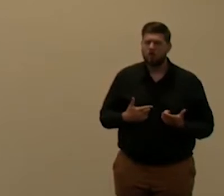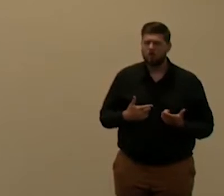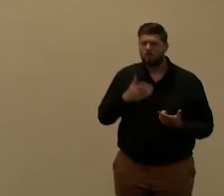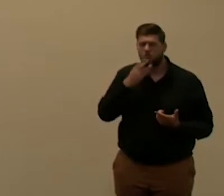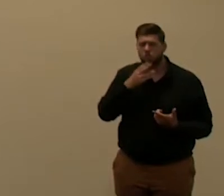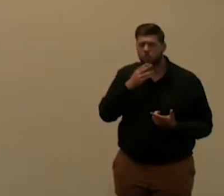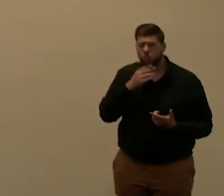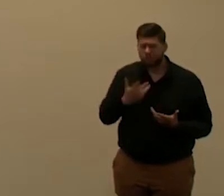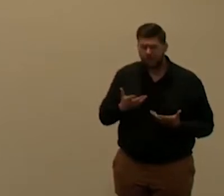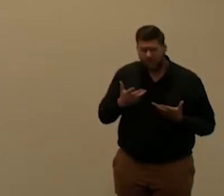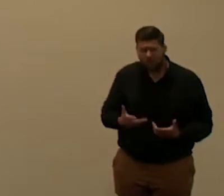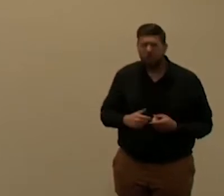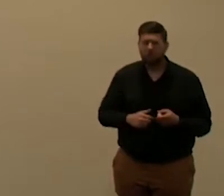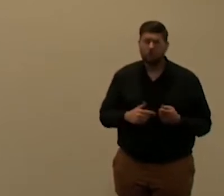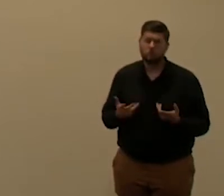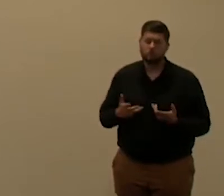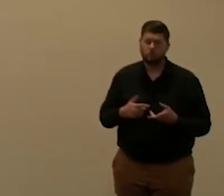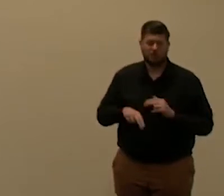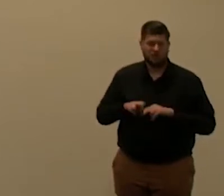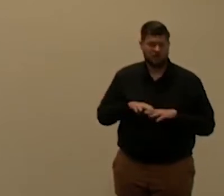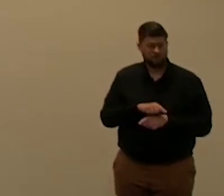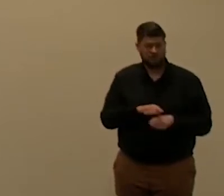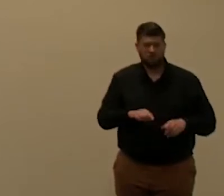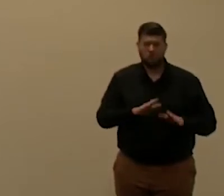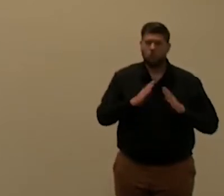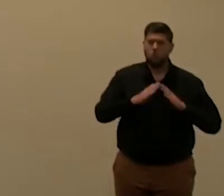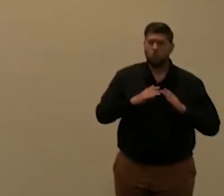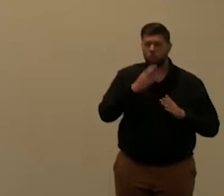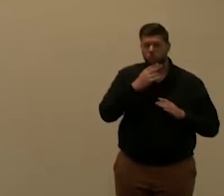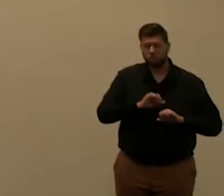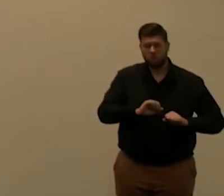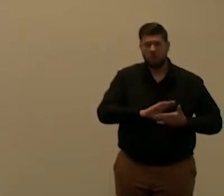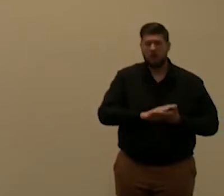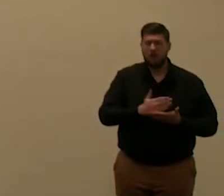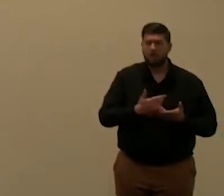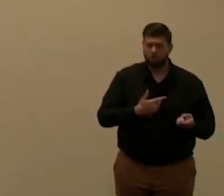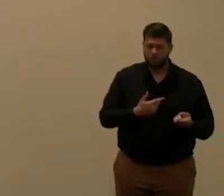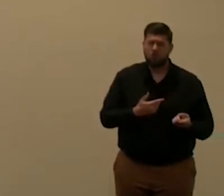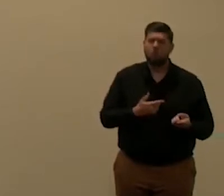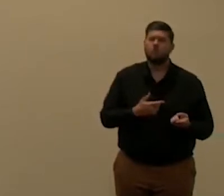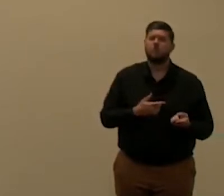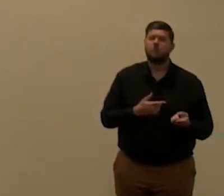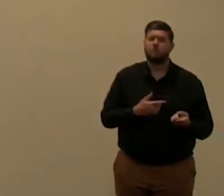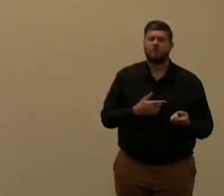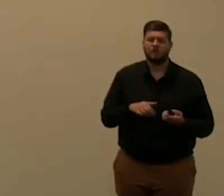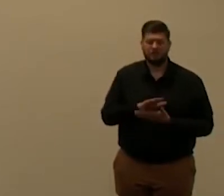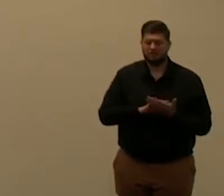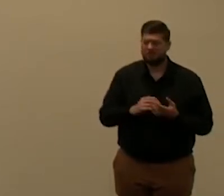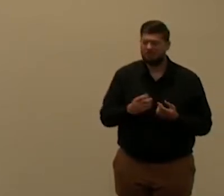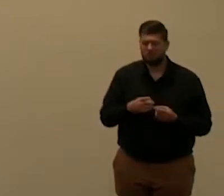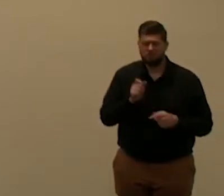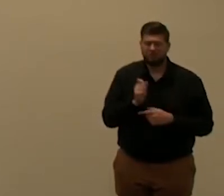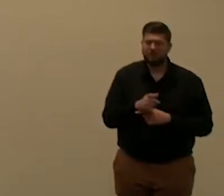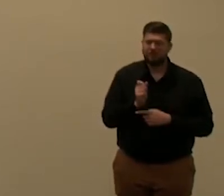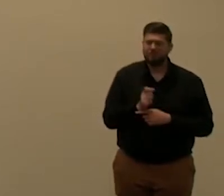and everybody's following it on their own laptop. That will give you lots of network traffic within